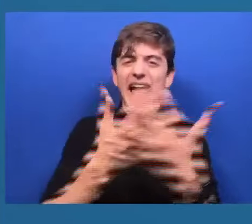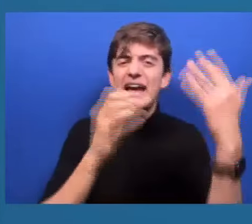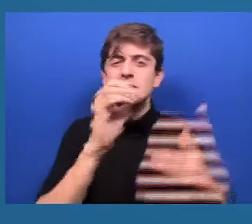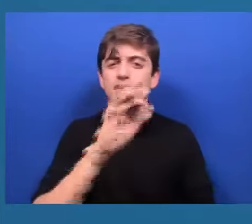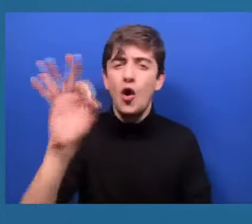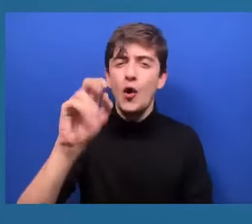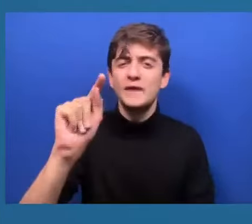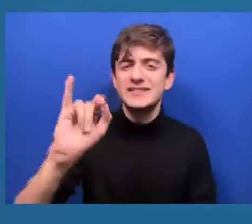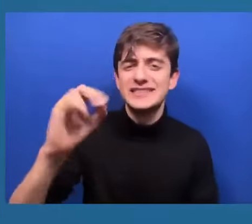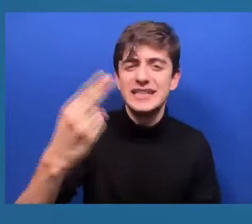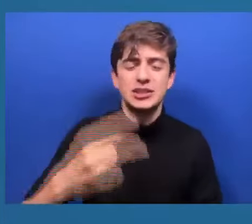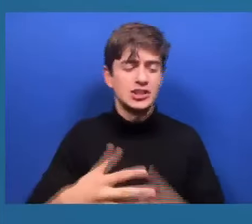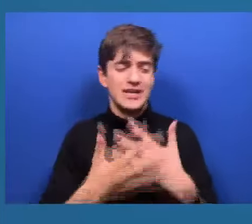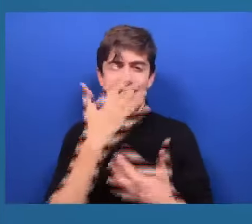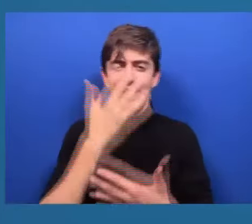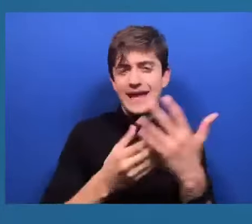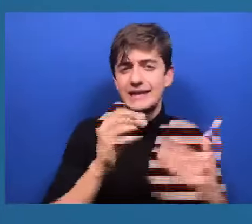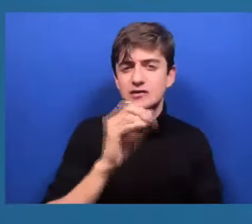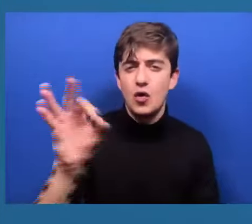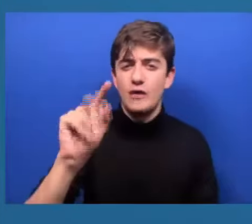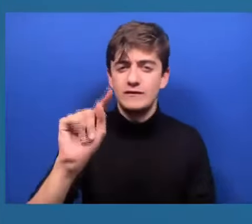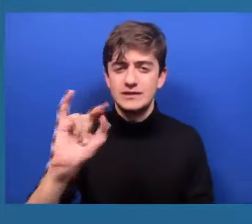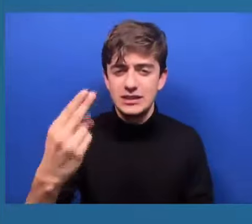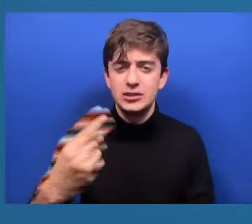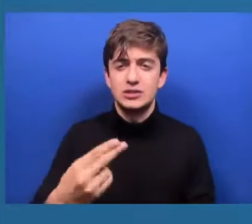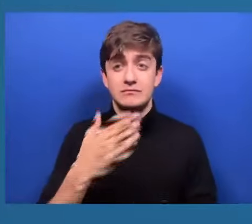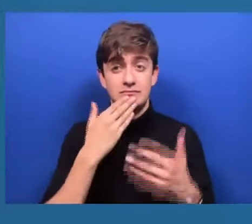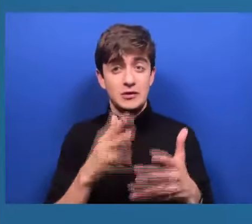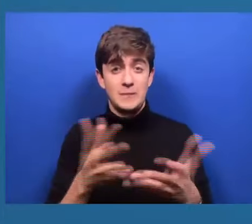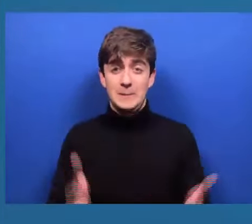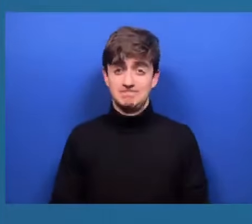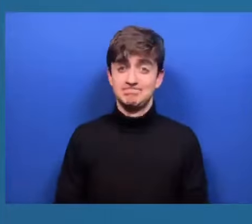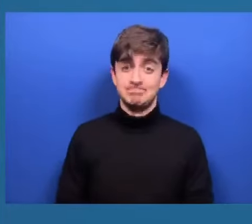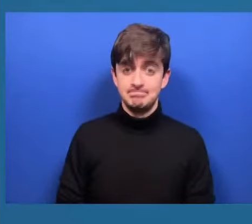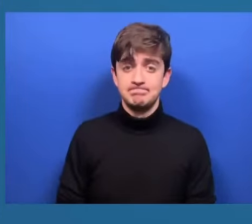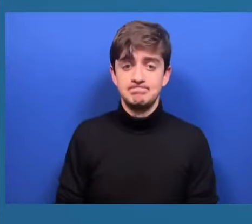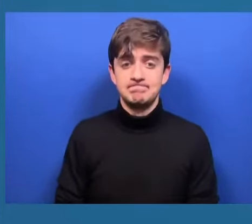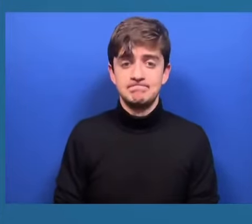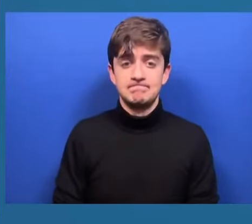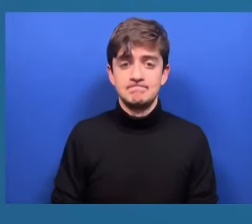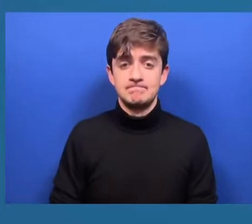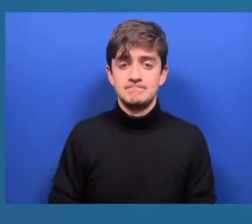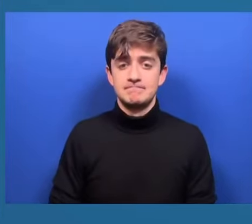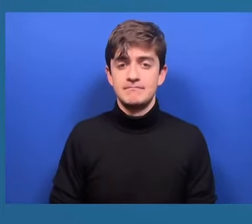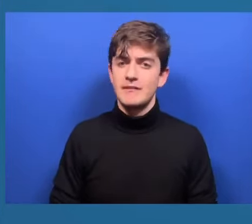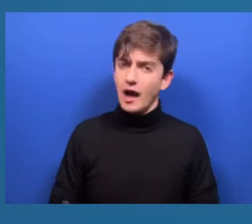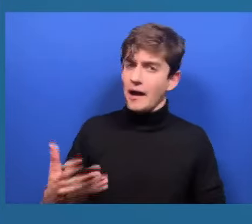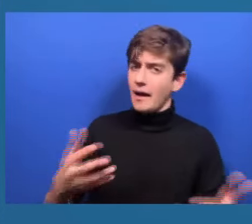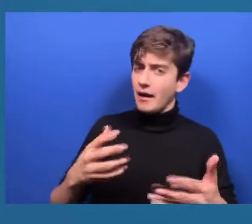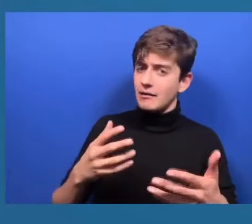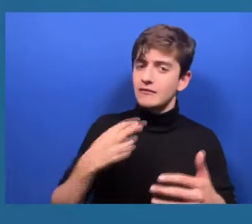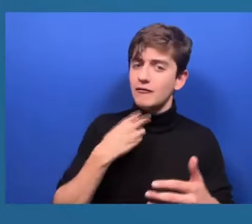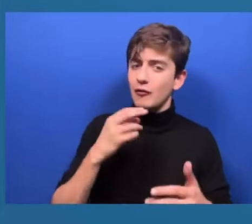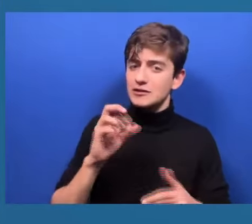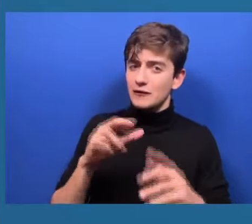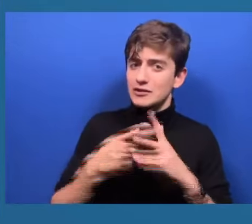Tish. Hands off Tish. Thank you very much. Ladies and gentlemen, please I was welcome. going to announce him. Oh. Will